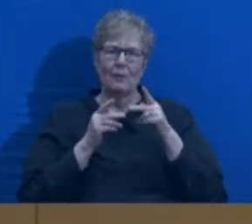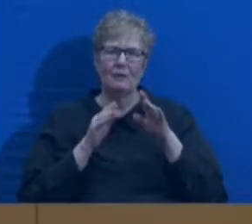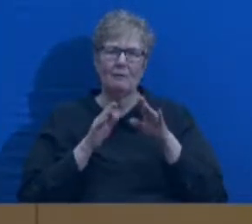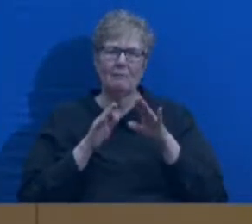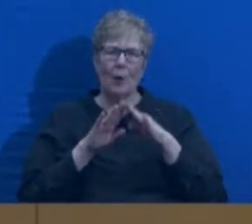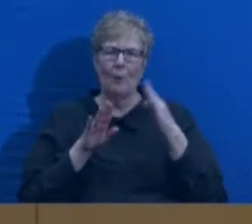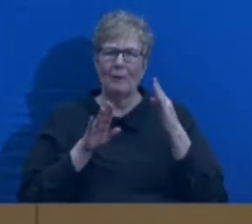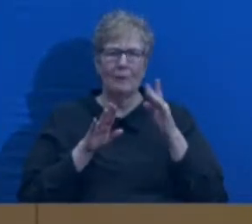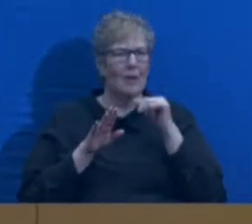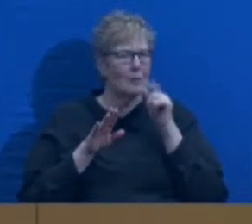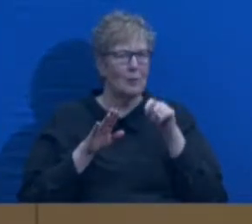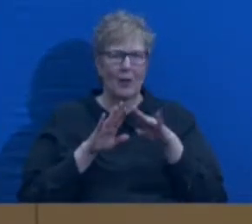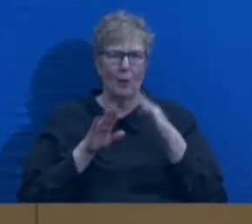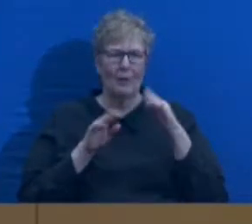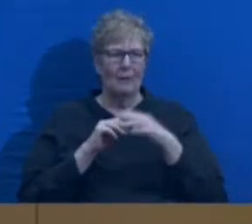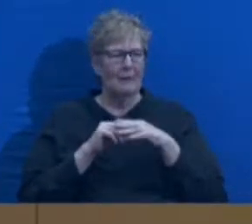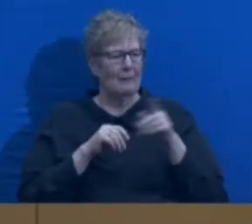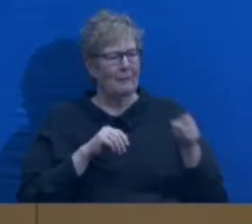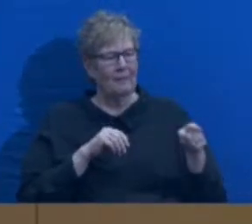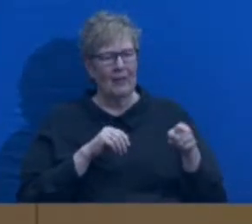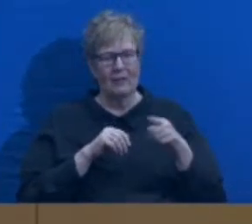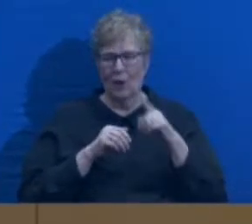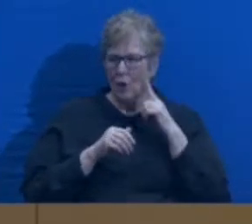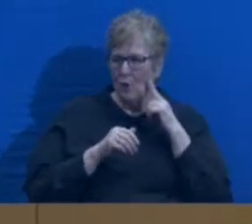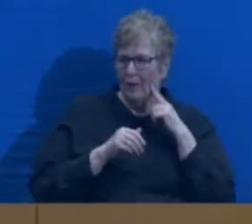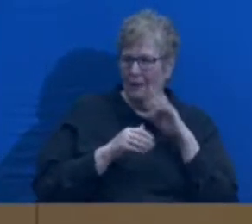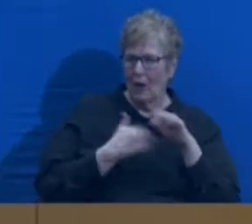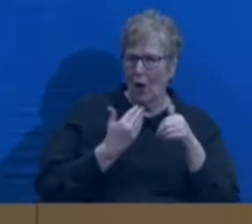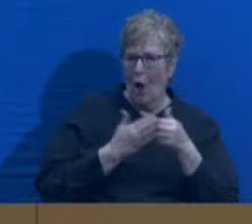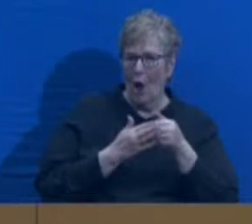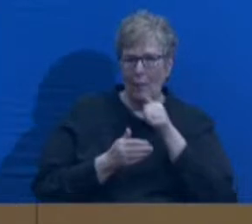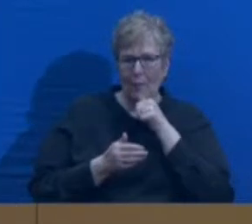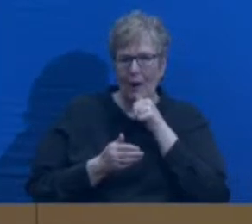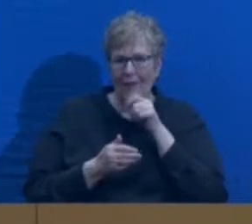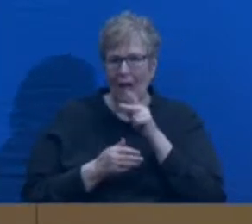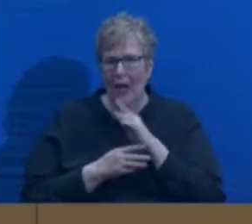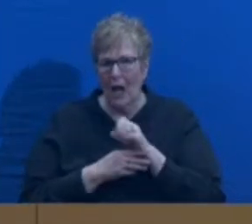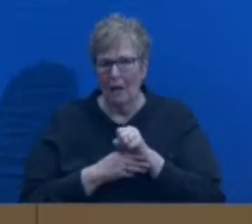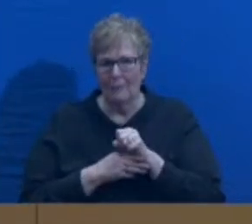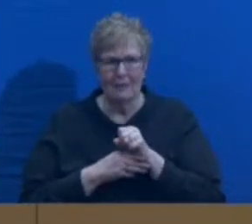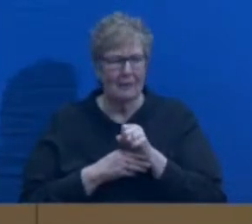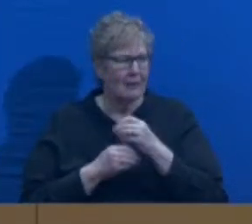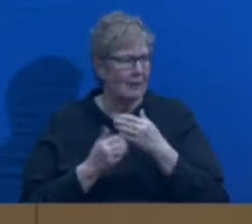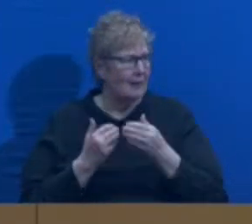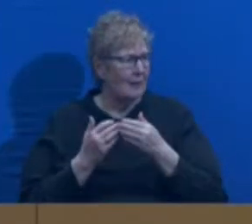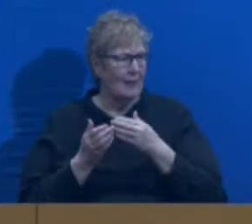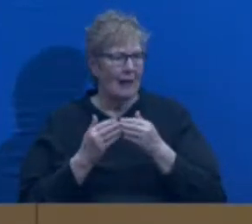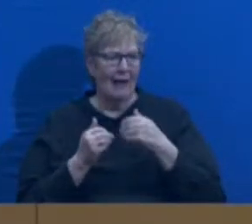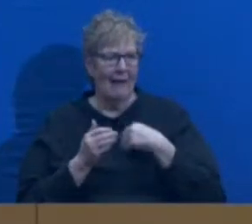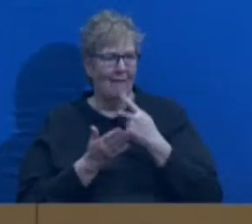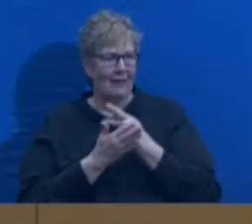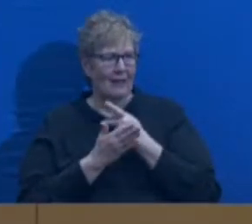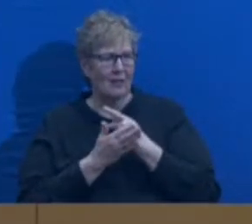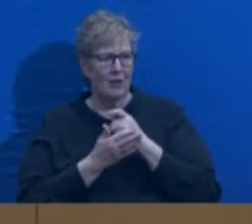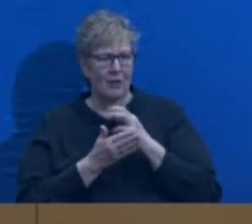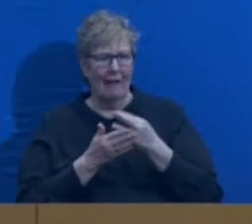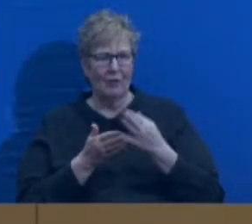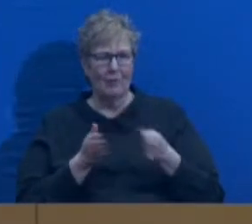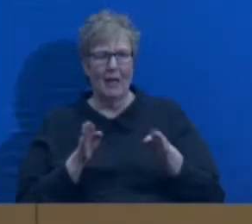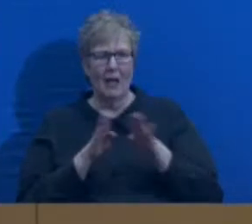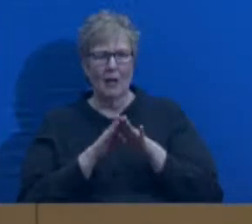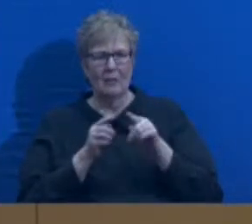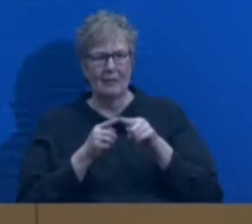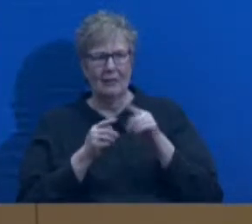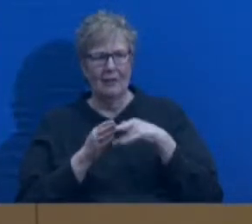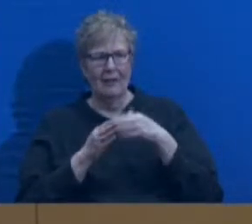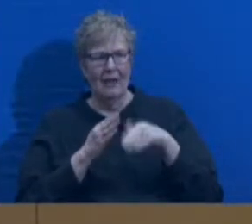So is there any truth to the whole notion that all private clubs with or without kitchens have to be shut down until the end of phase